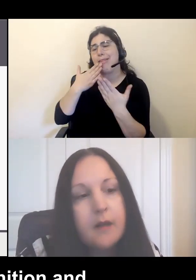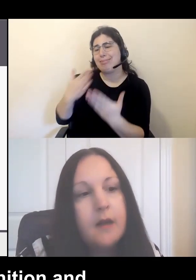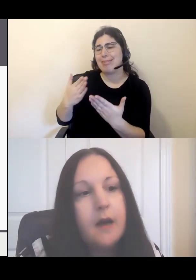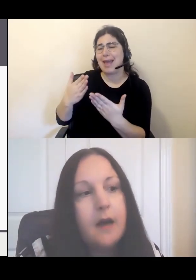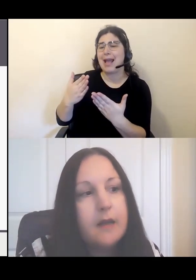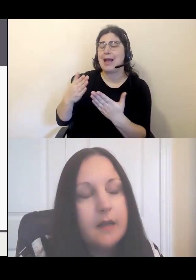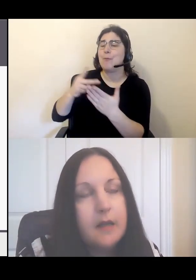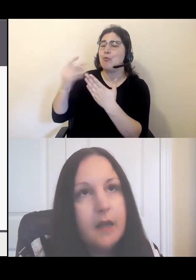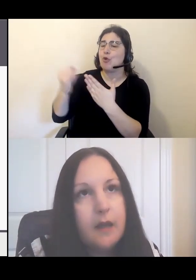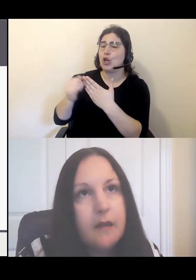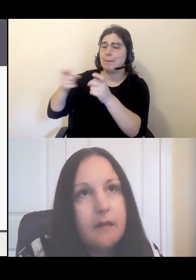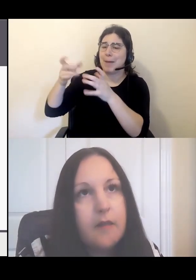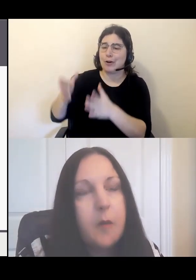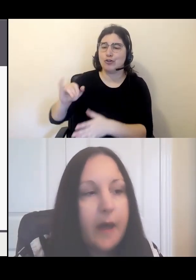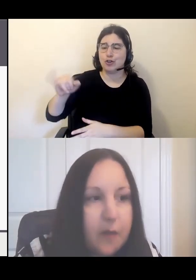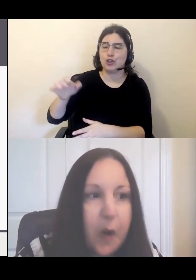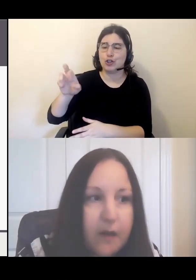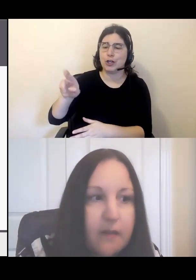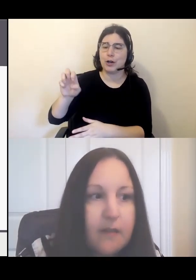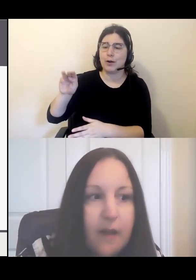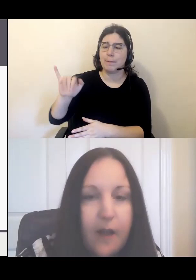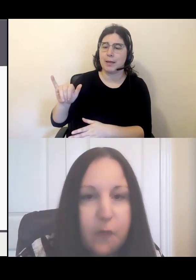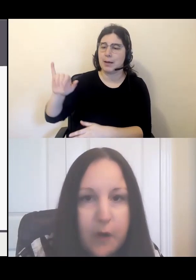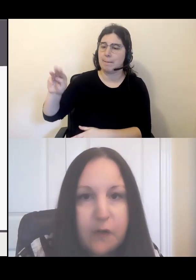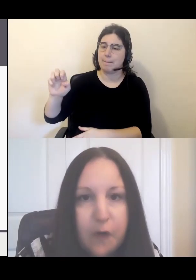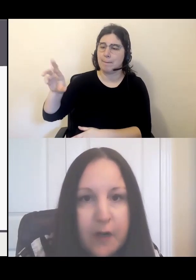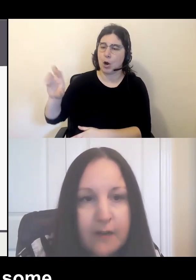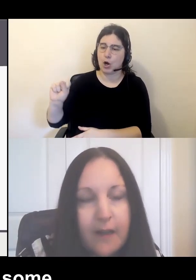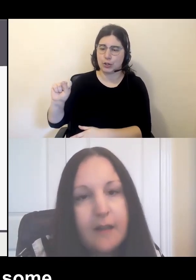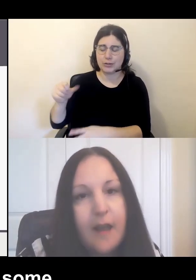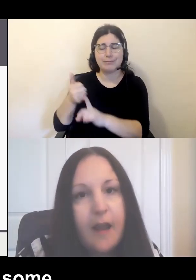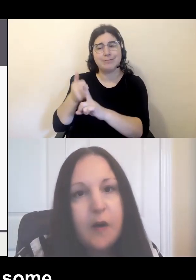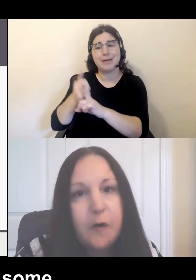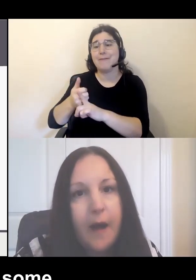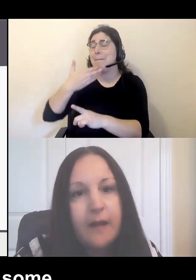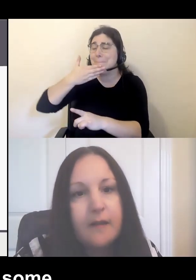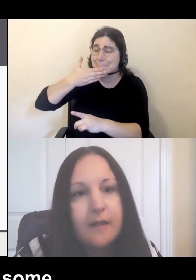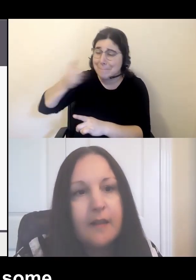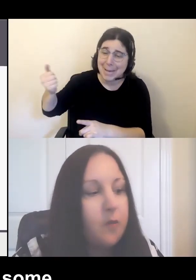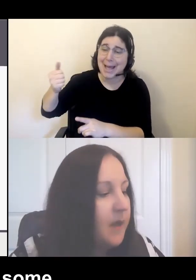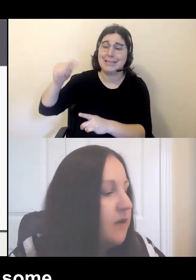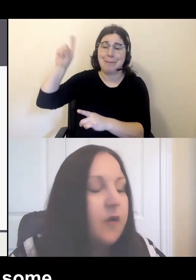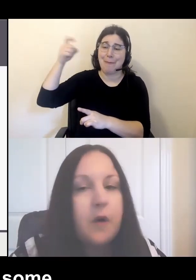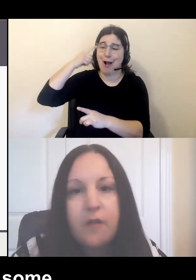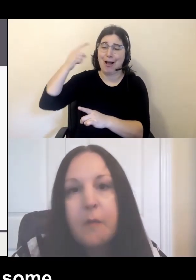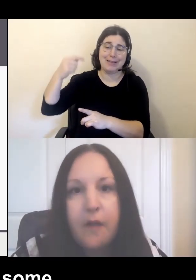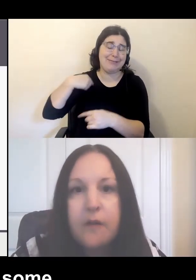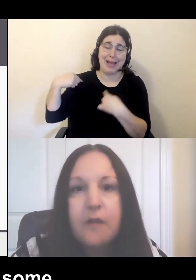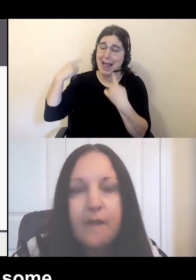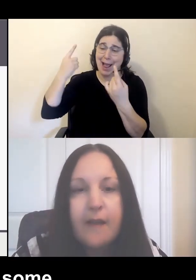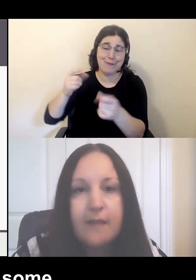Marks. He is the best boss I have worked for, and I know I can speak